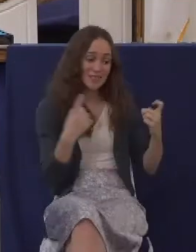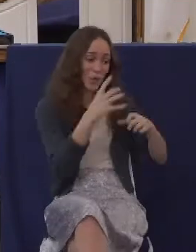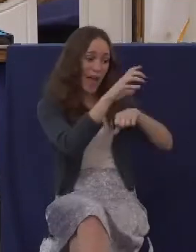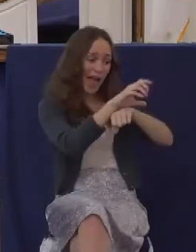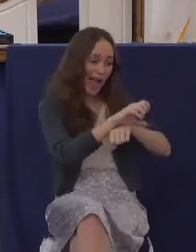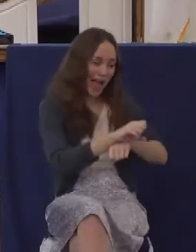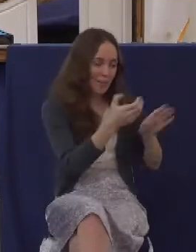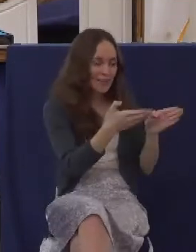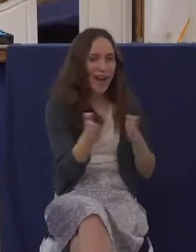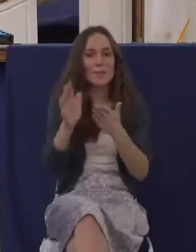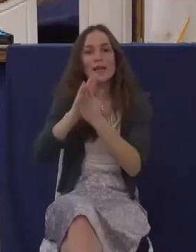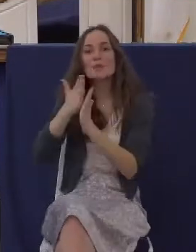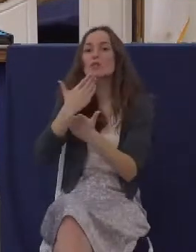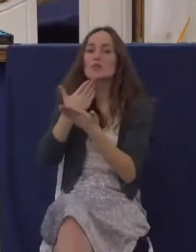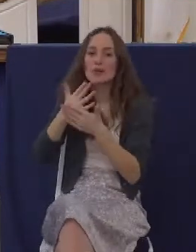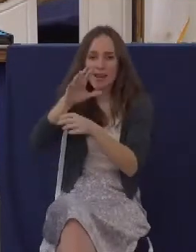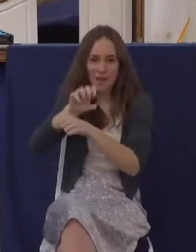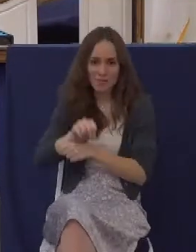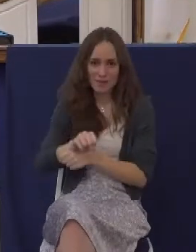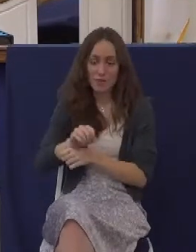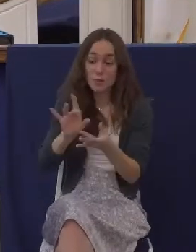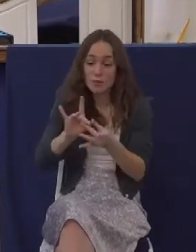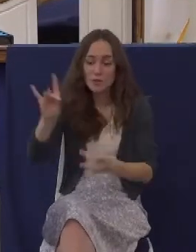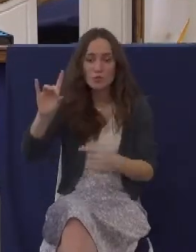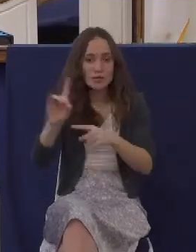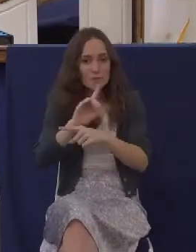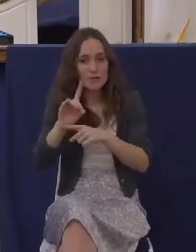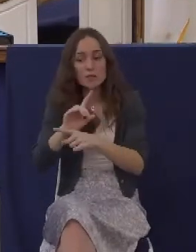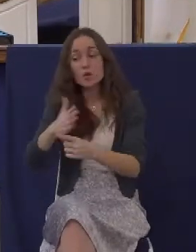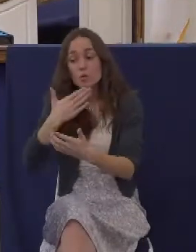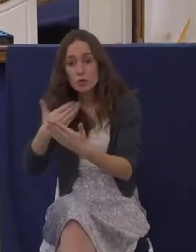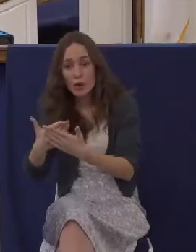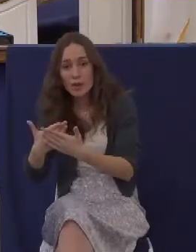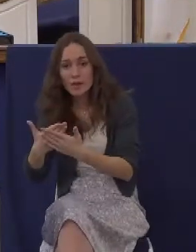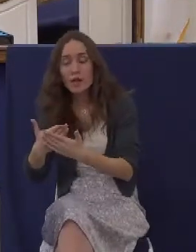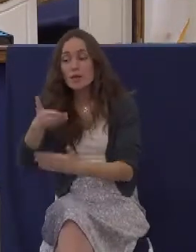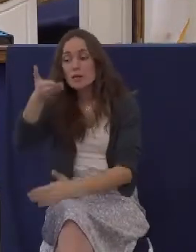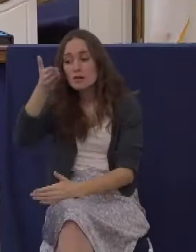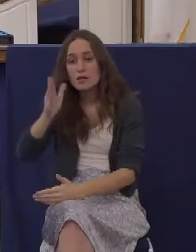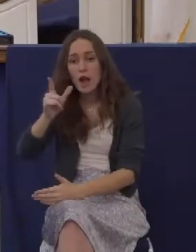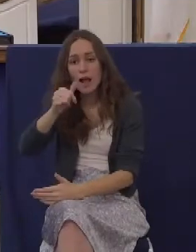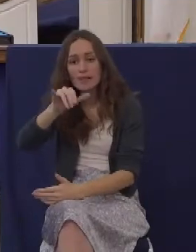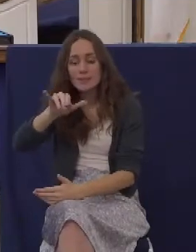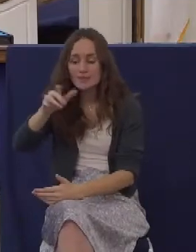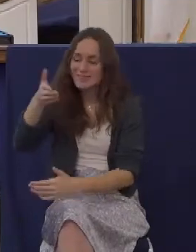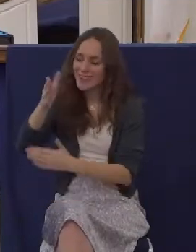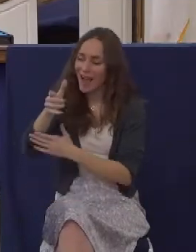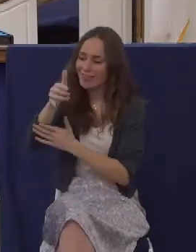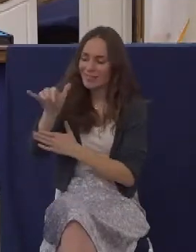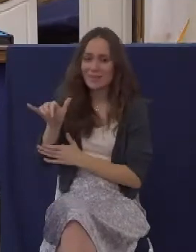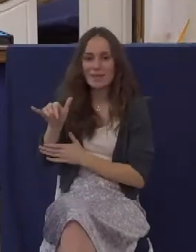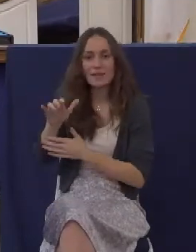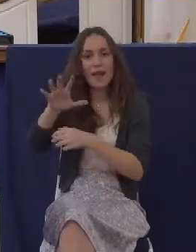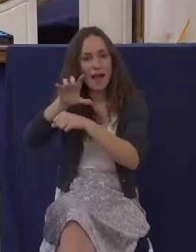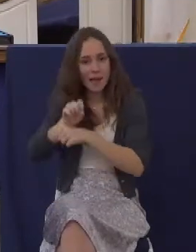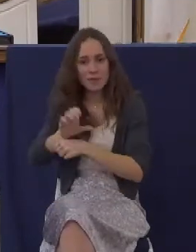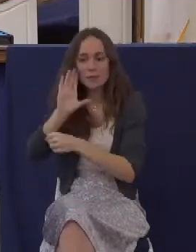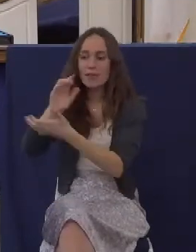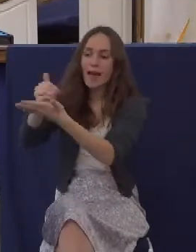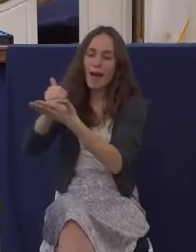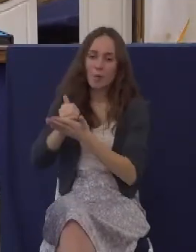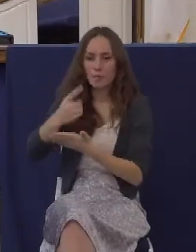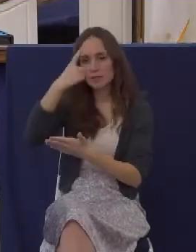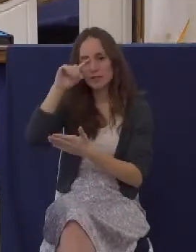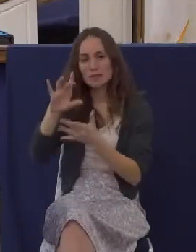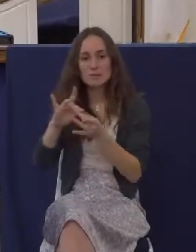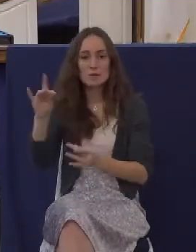or to simply say, spiritual disciplines are good and godly habits that will aid us and help us in our spiritual growth. Now, last